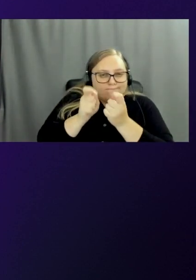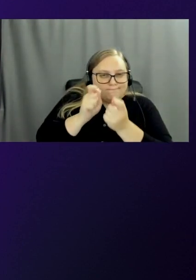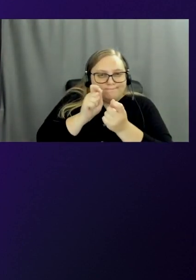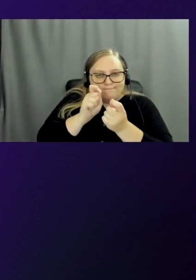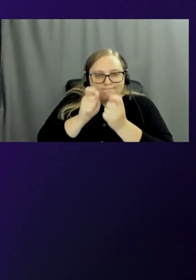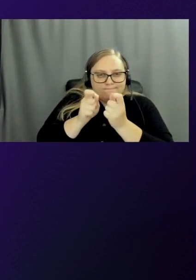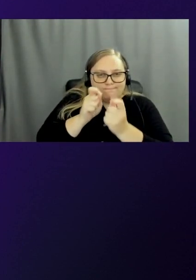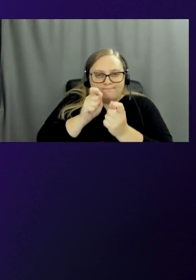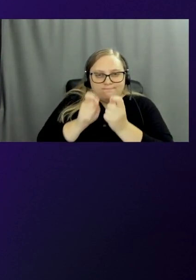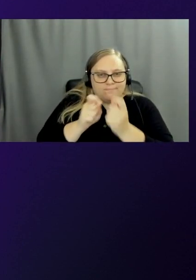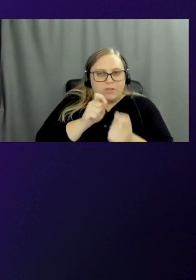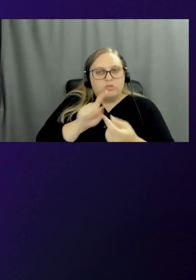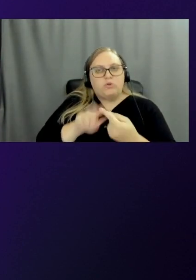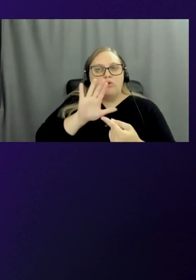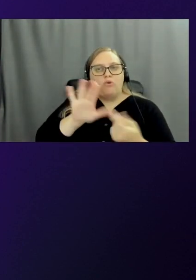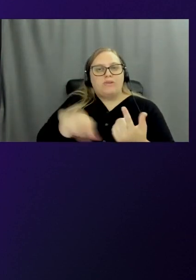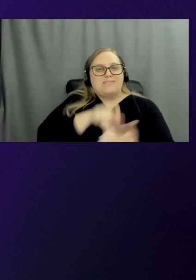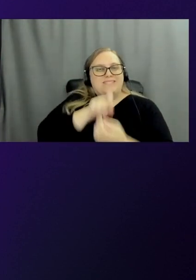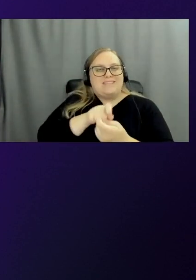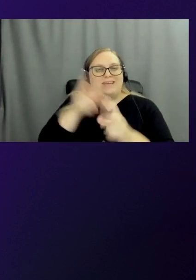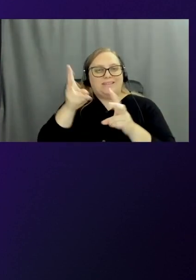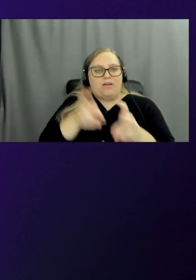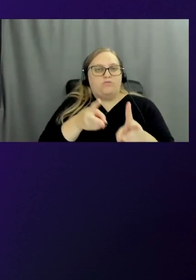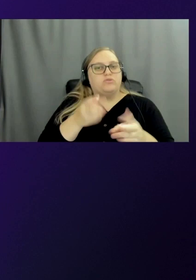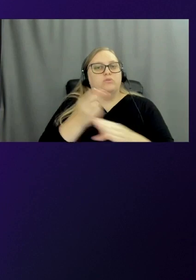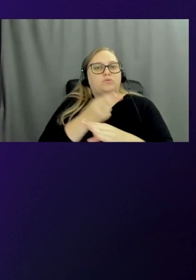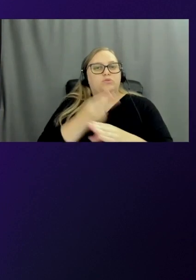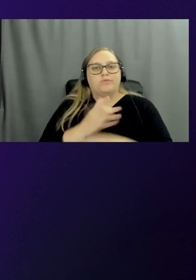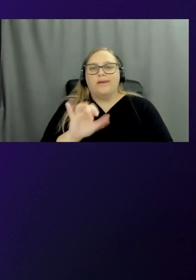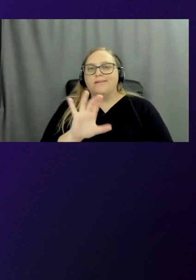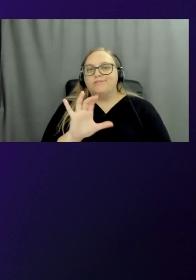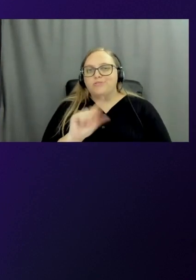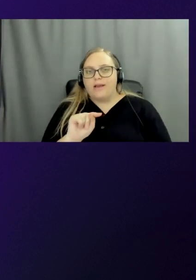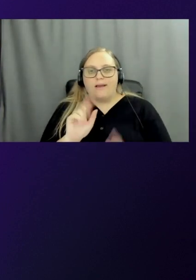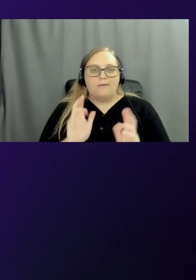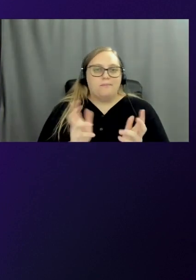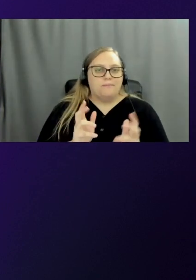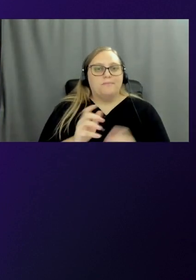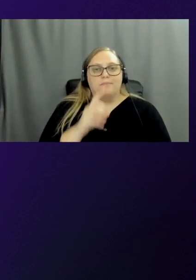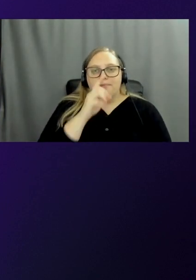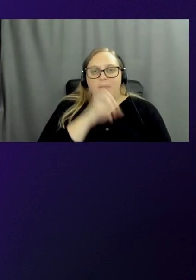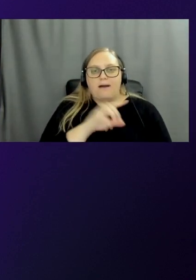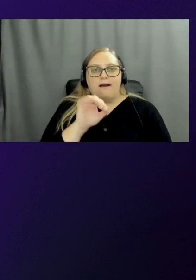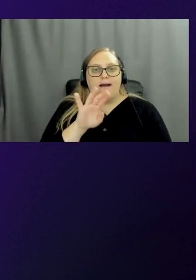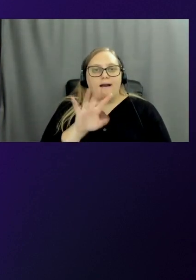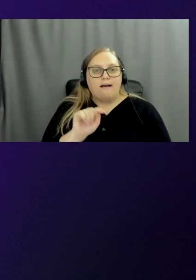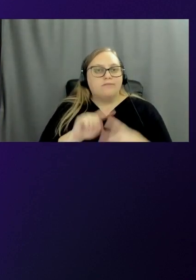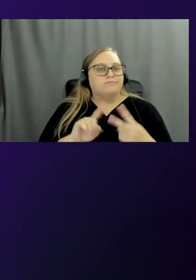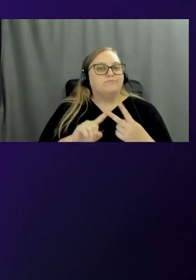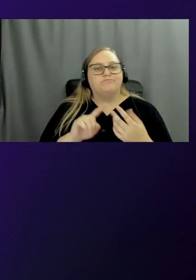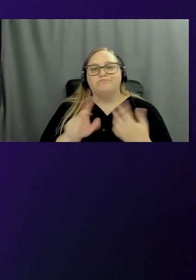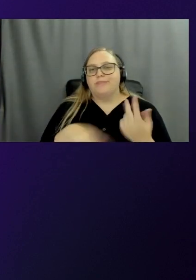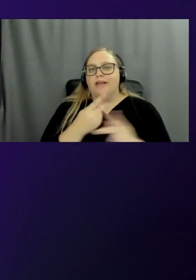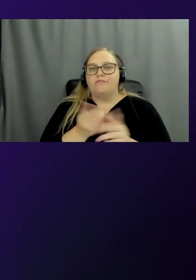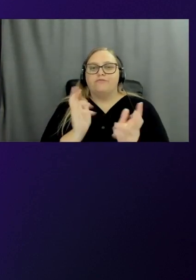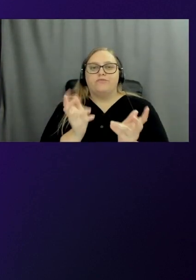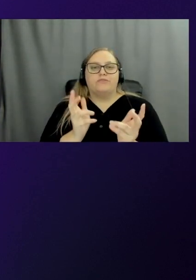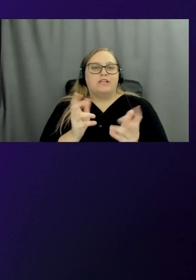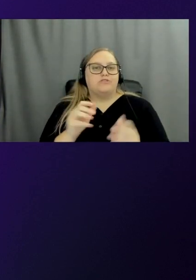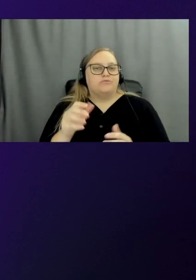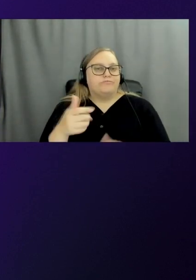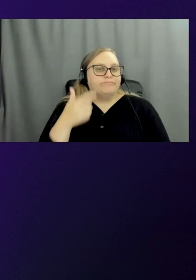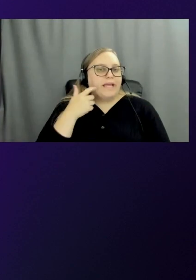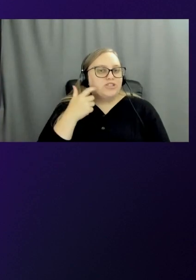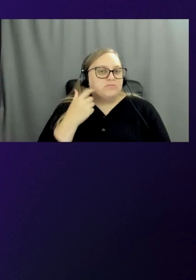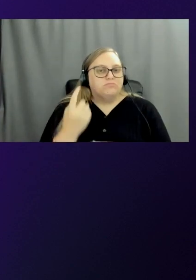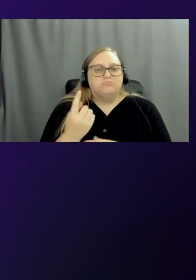your specific downstream use case, such as chatbots or any sort of conversational agents, so on and so forth.